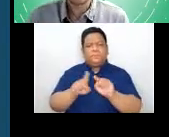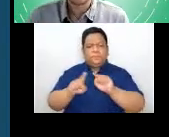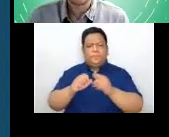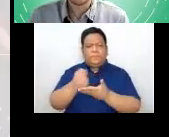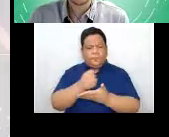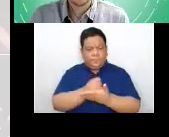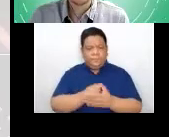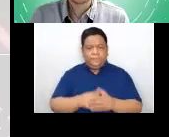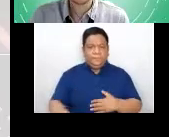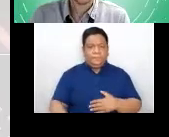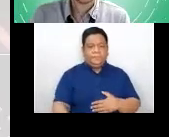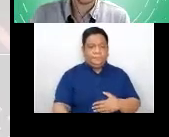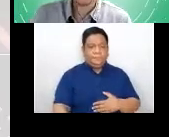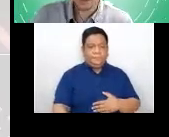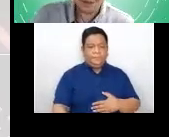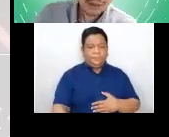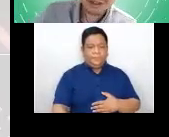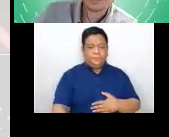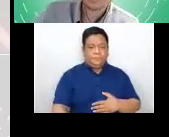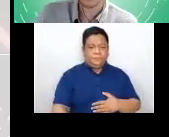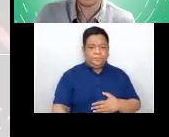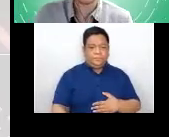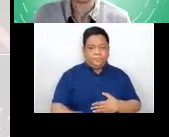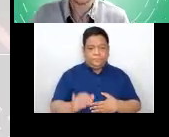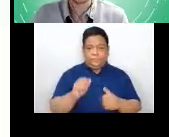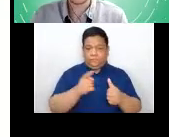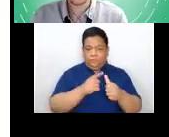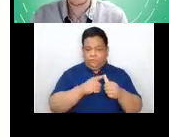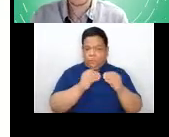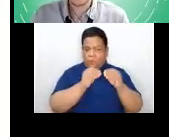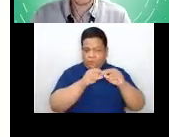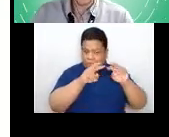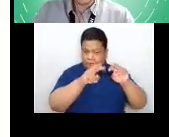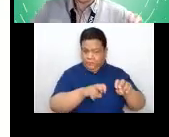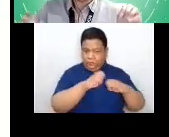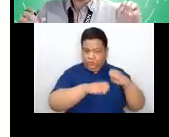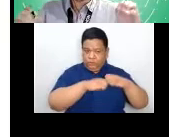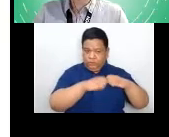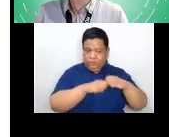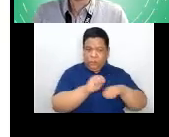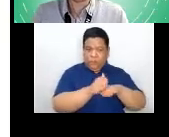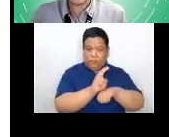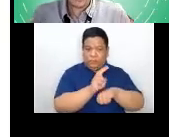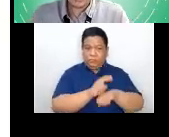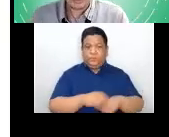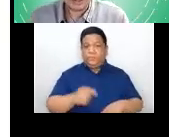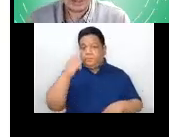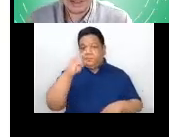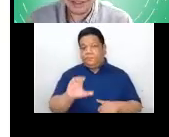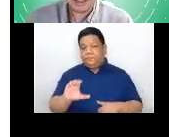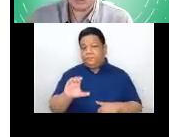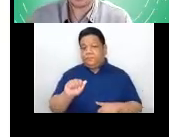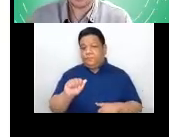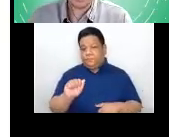subjects. But before we go to those, let's first look at engineering. So CAD was very synonymous